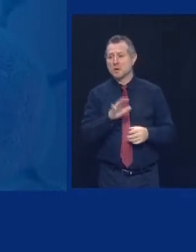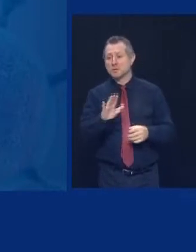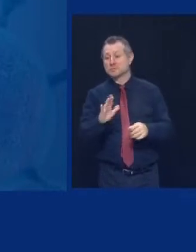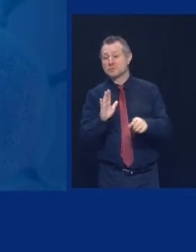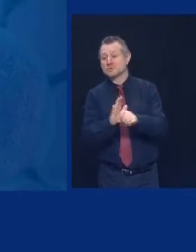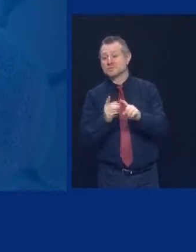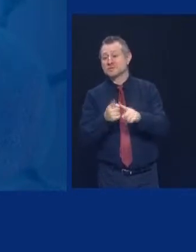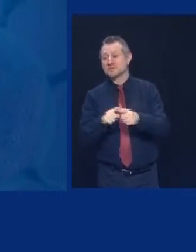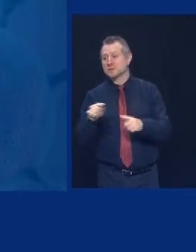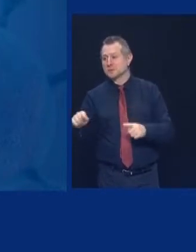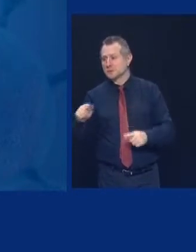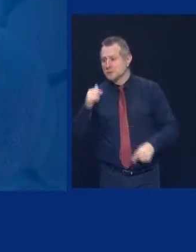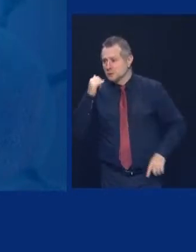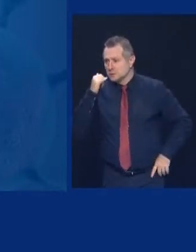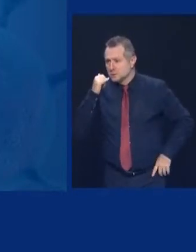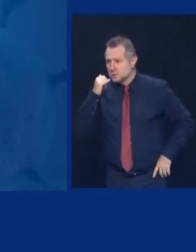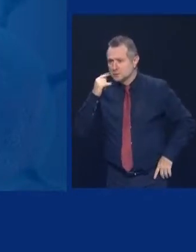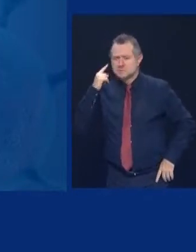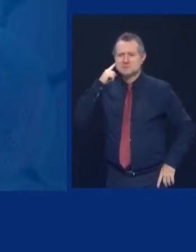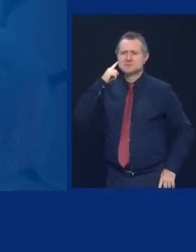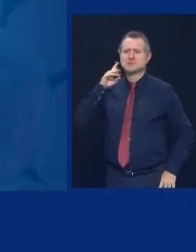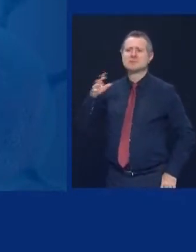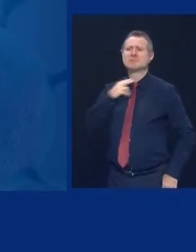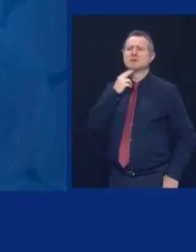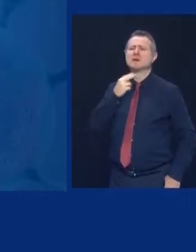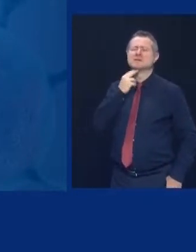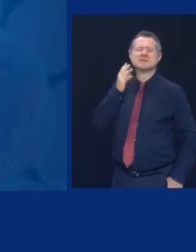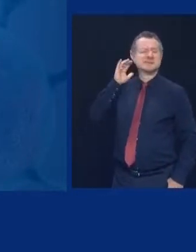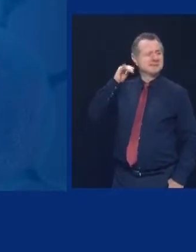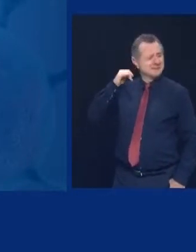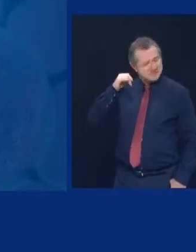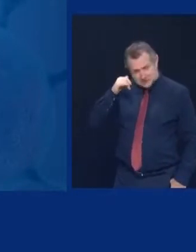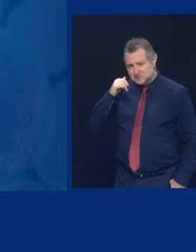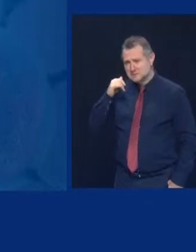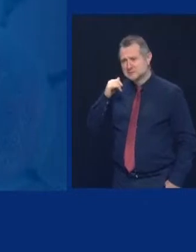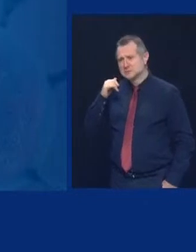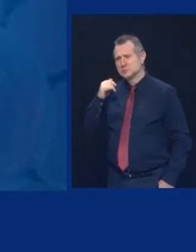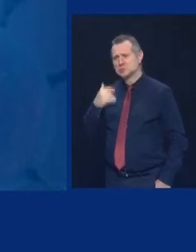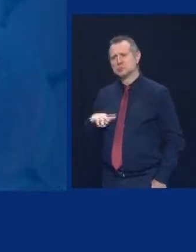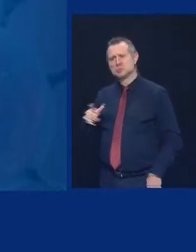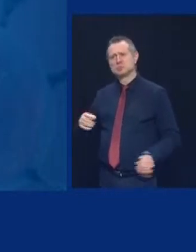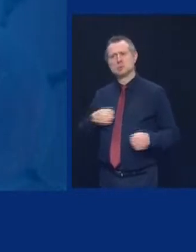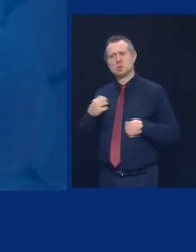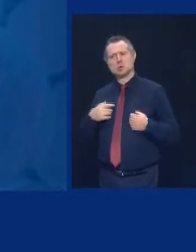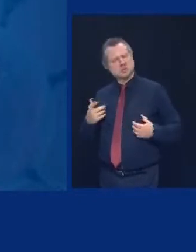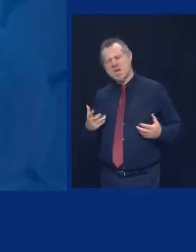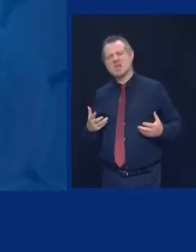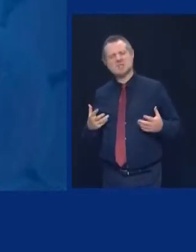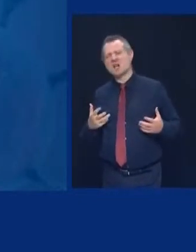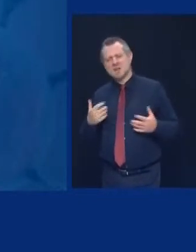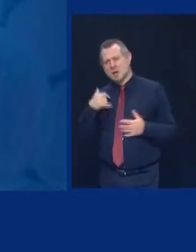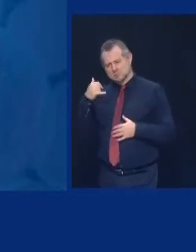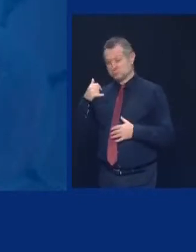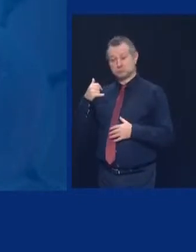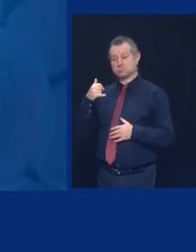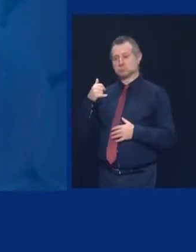it in their voice. There is an emotional toll. One day they will be talking